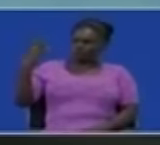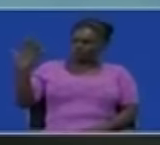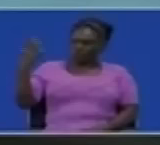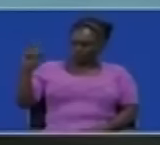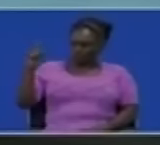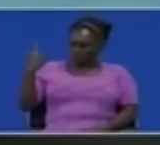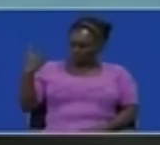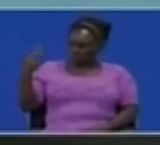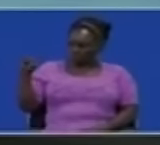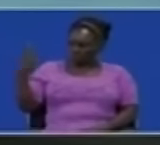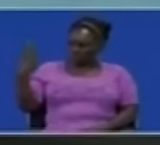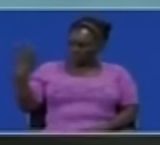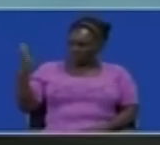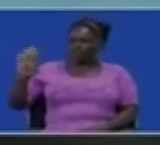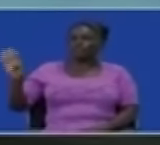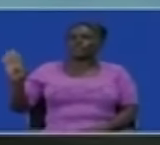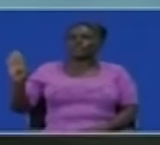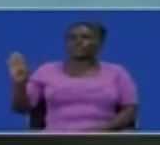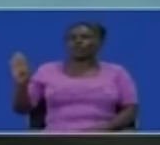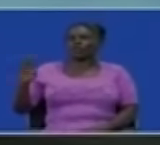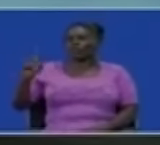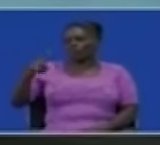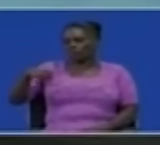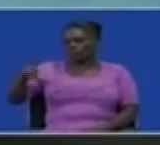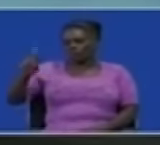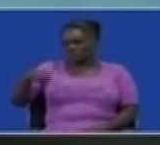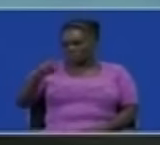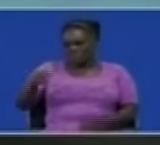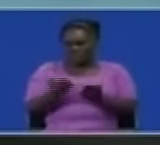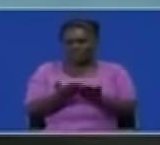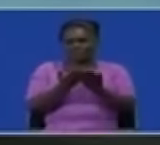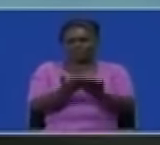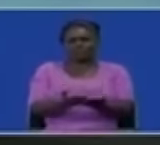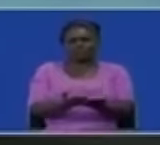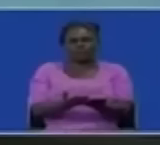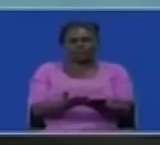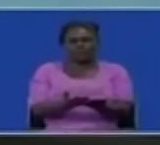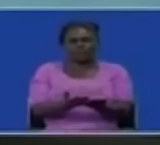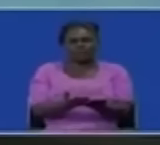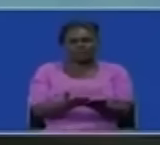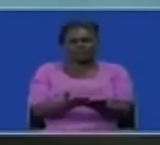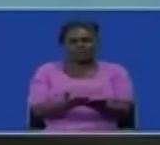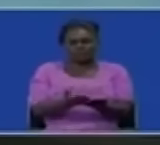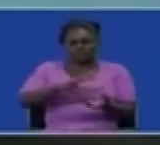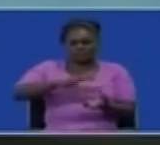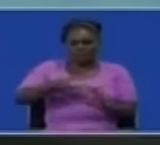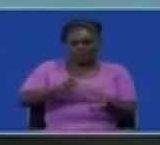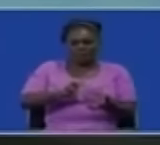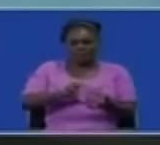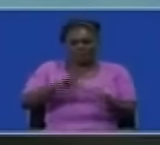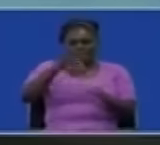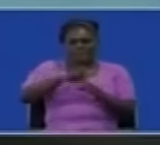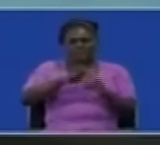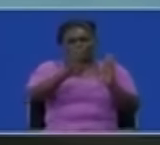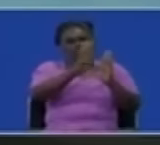shillings contract by a Dubai-based company was unlawfully awarded, and that it did not, it was contrary to the election laws in the country and